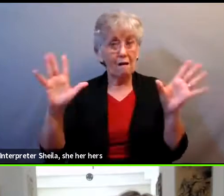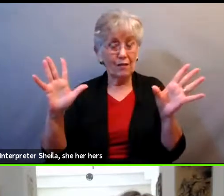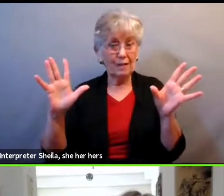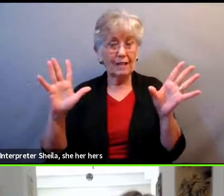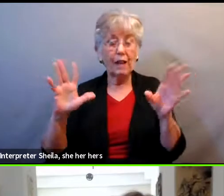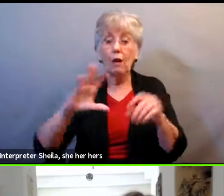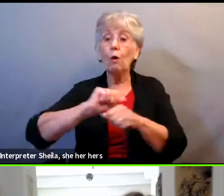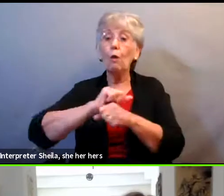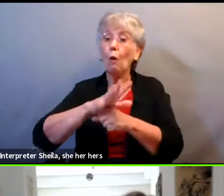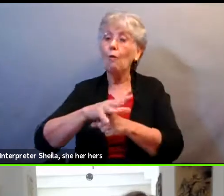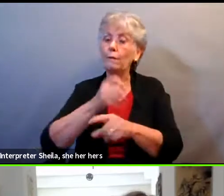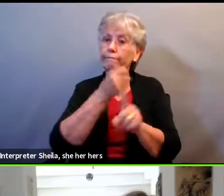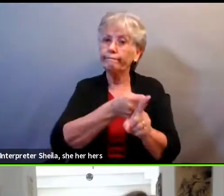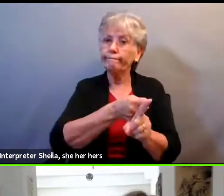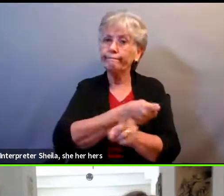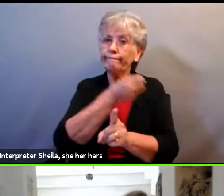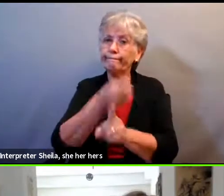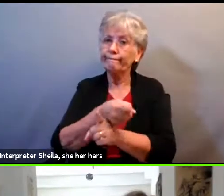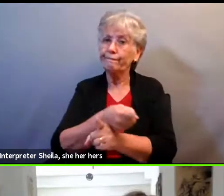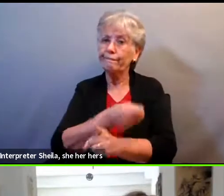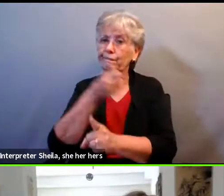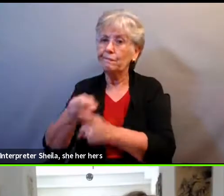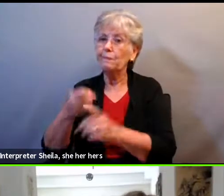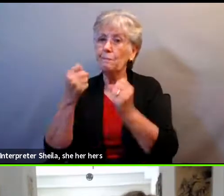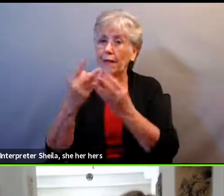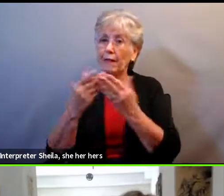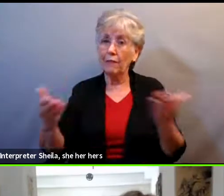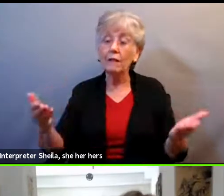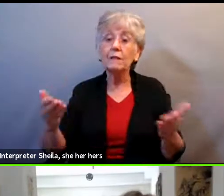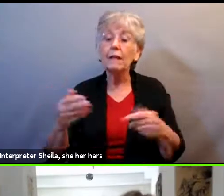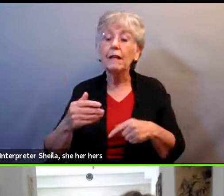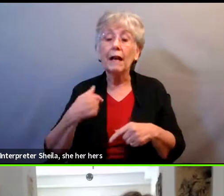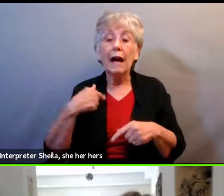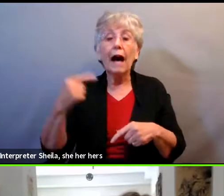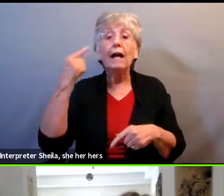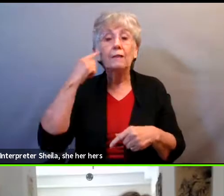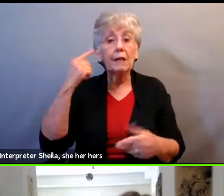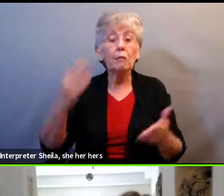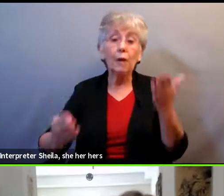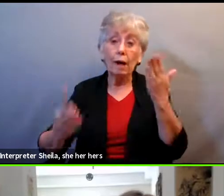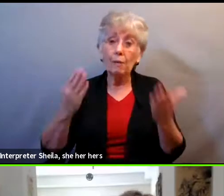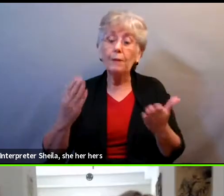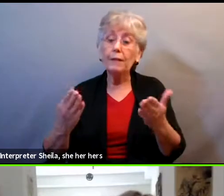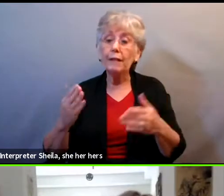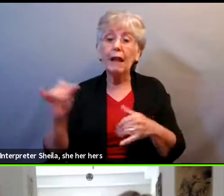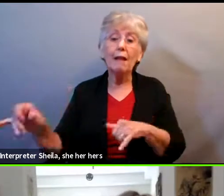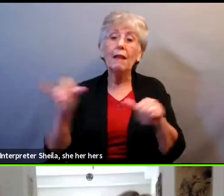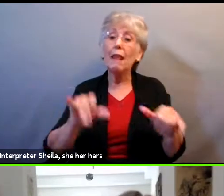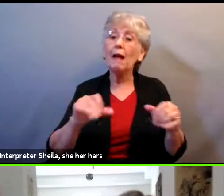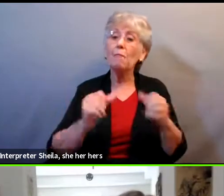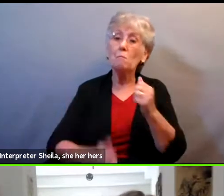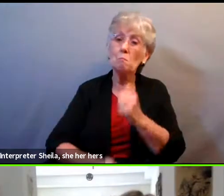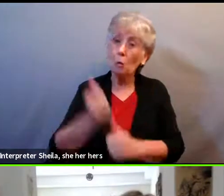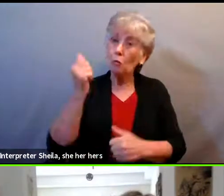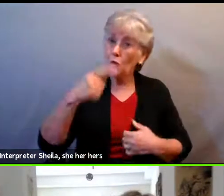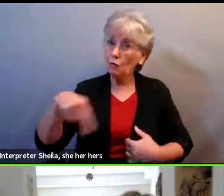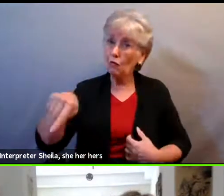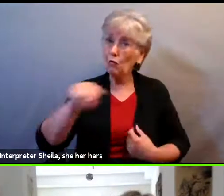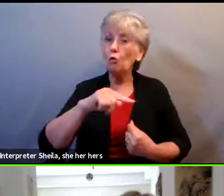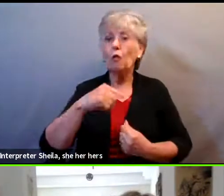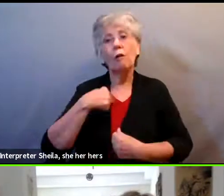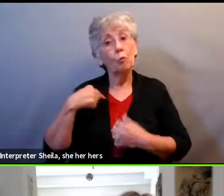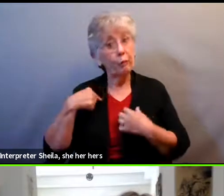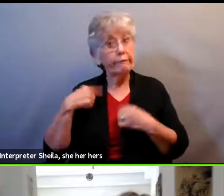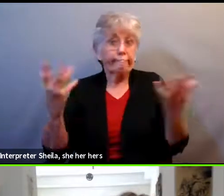by COVID. And, you know, I think probably like most of you, we have done the best